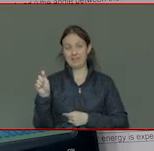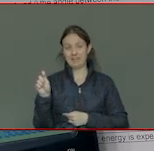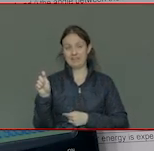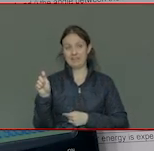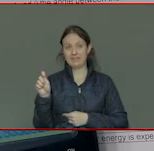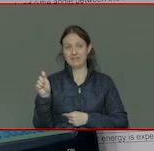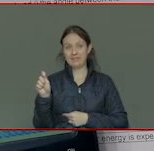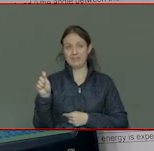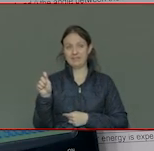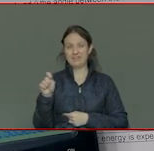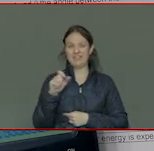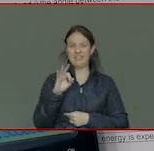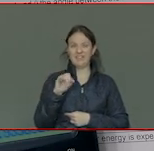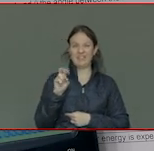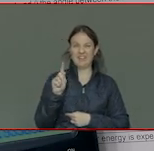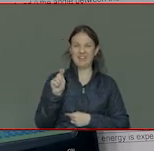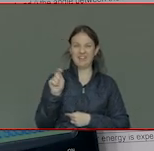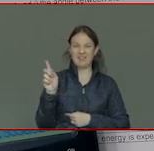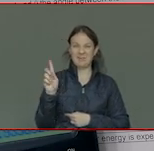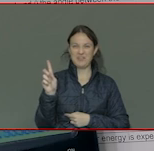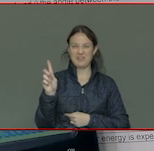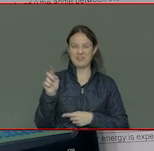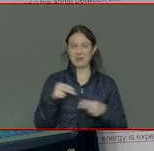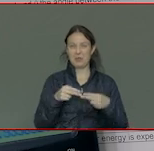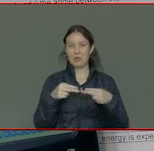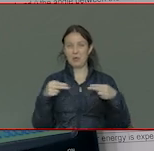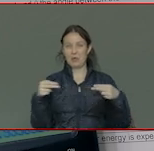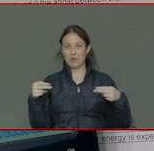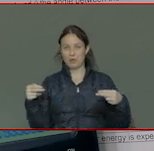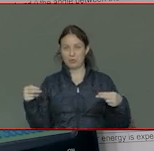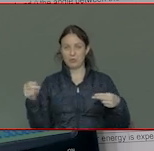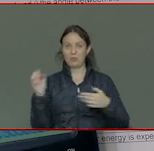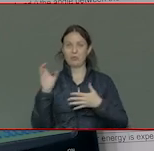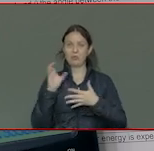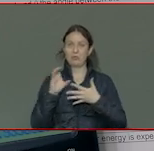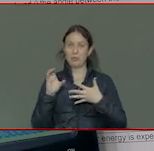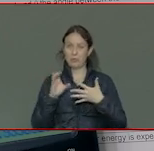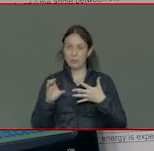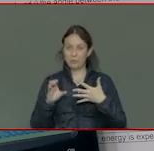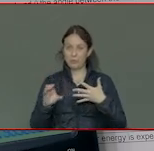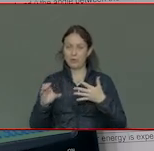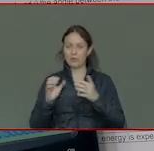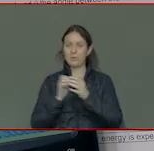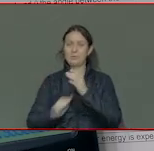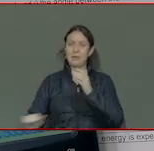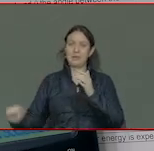What was F net? It was the horizontal component minus the friction.